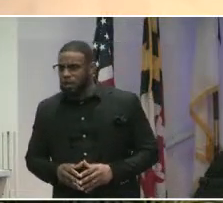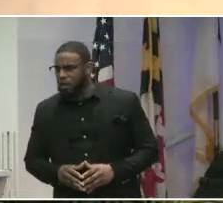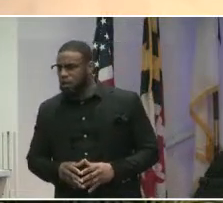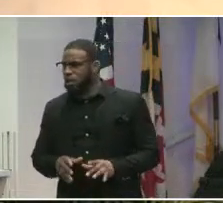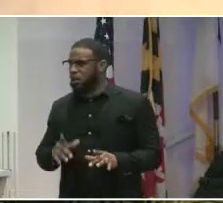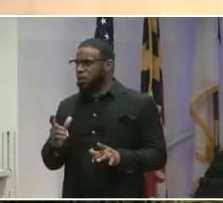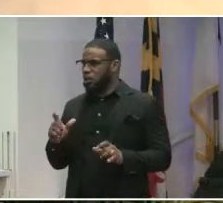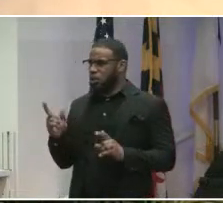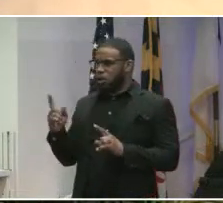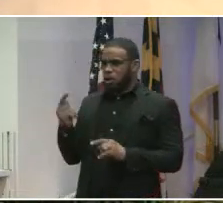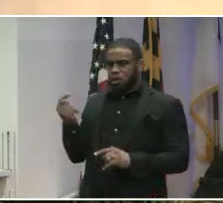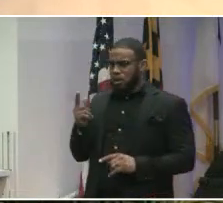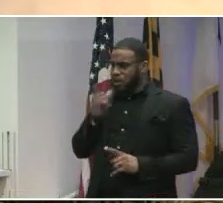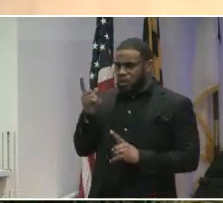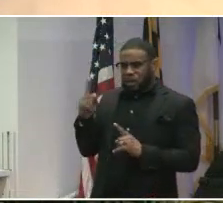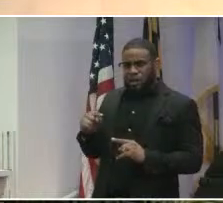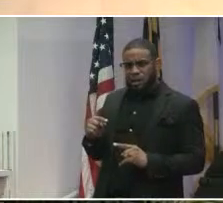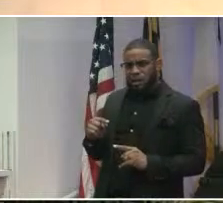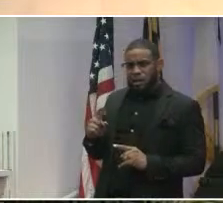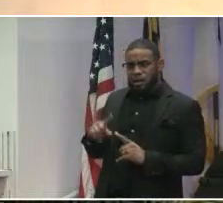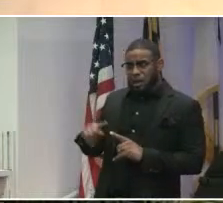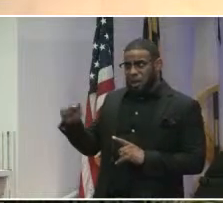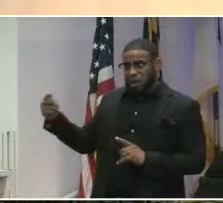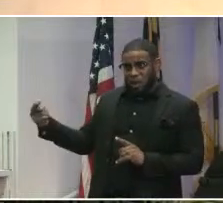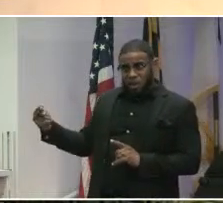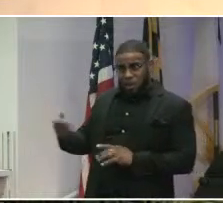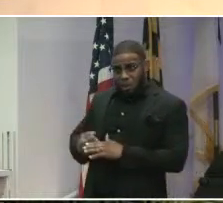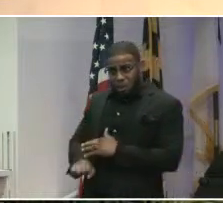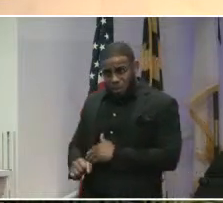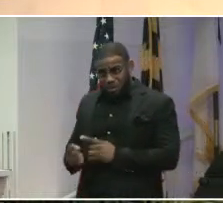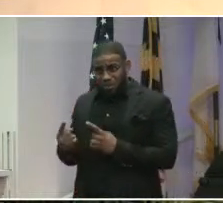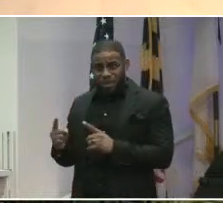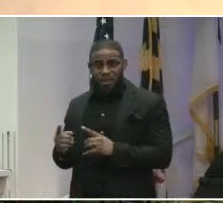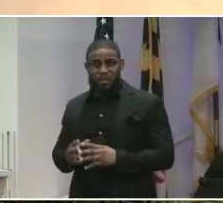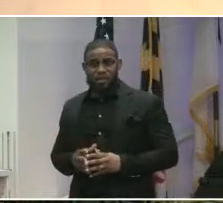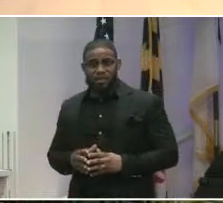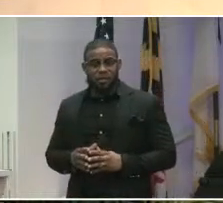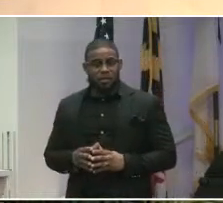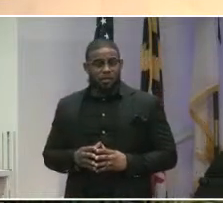Supposed to come on Tuesday, didn't come to Thursday.